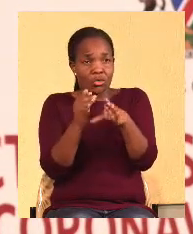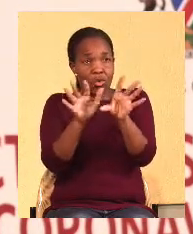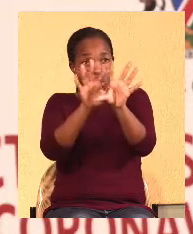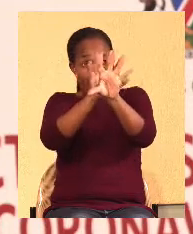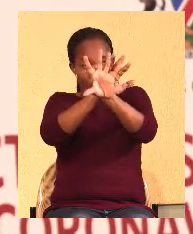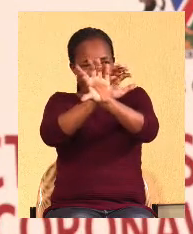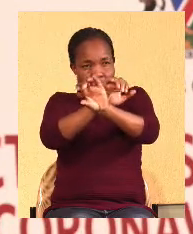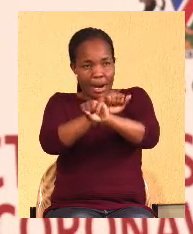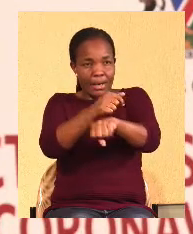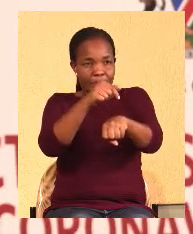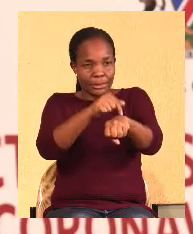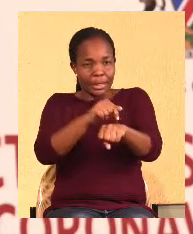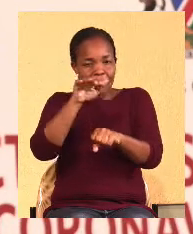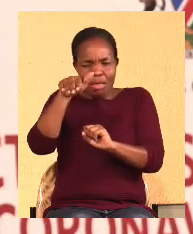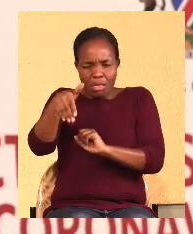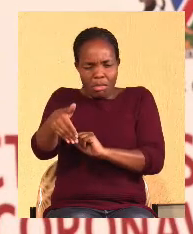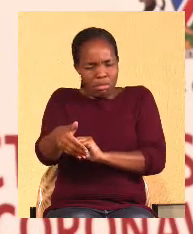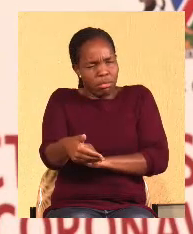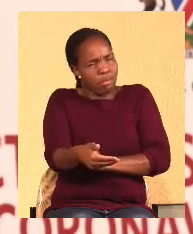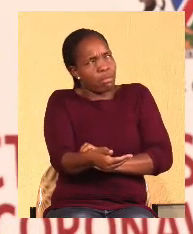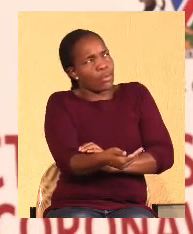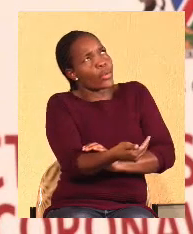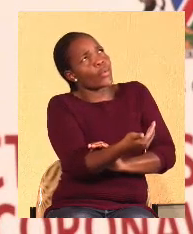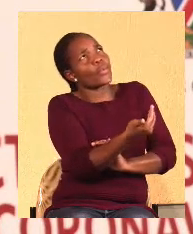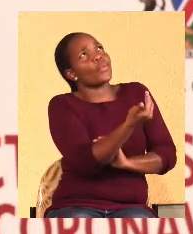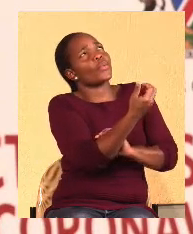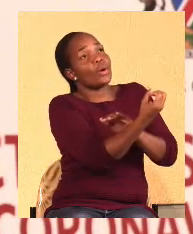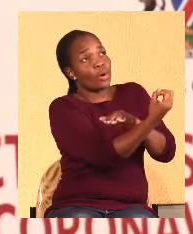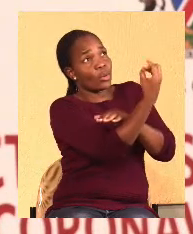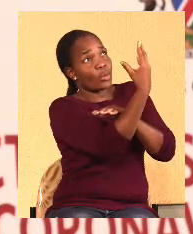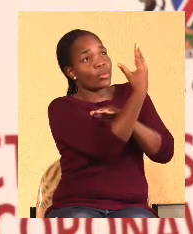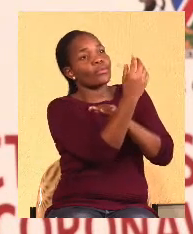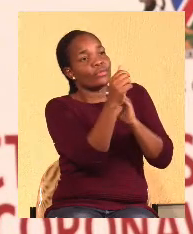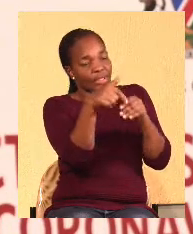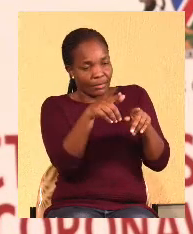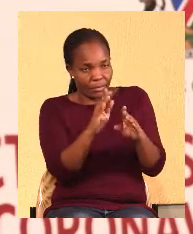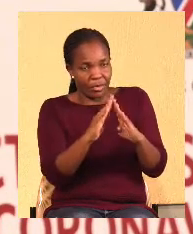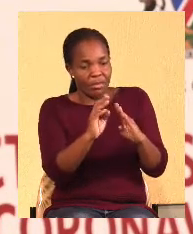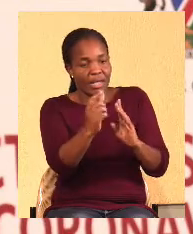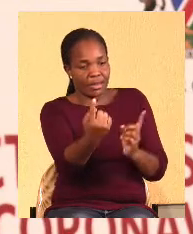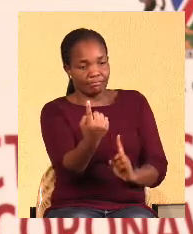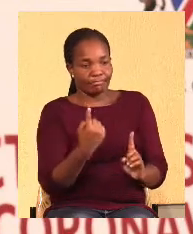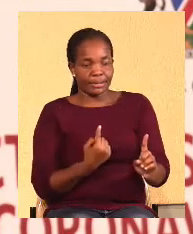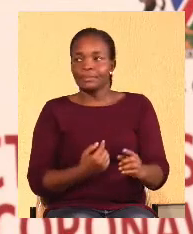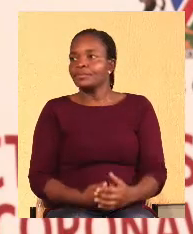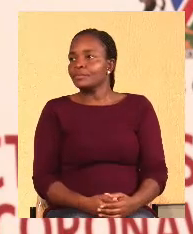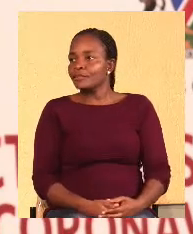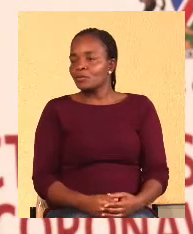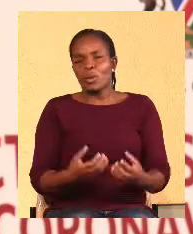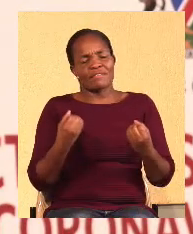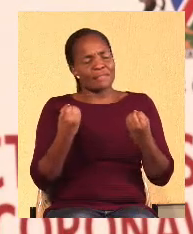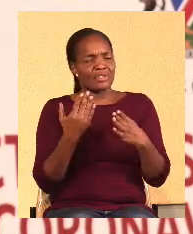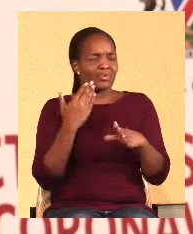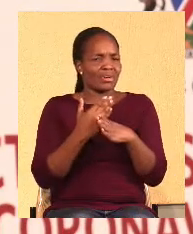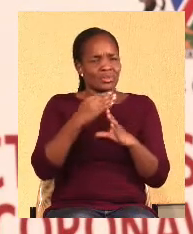We have various categories of healthcare workers represented, as we have lots of graduates, the